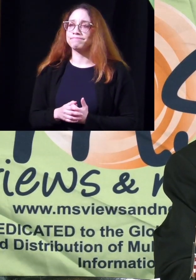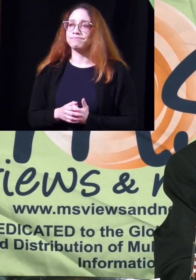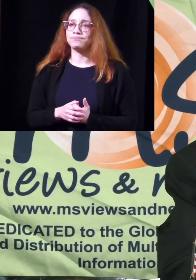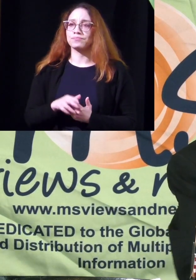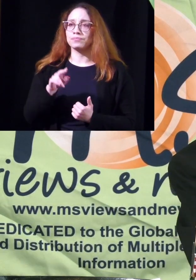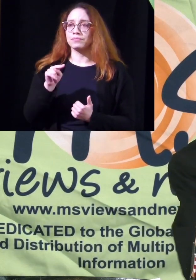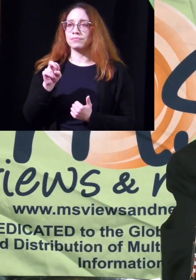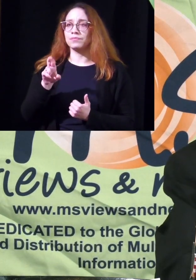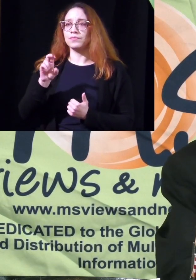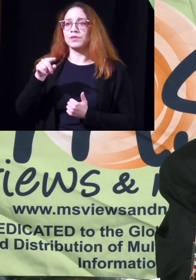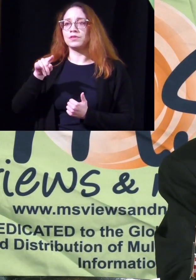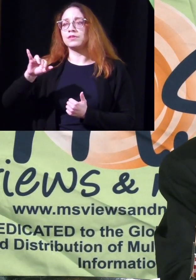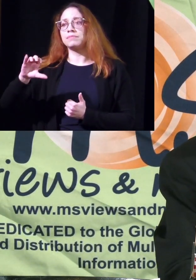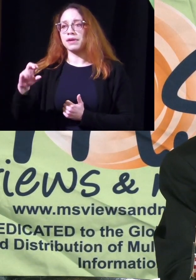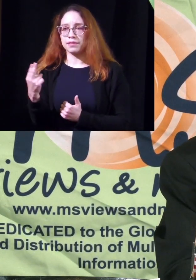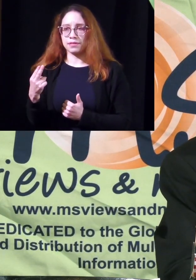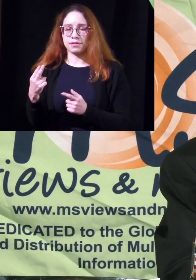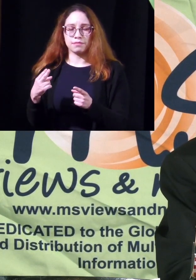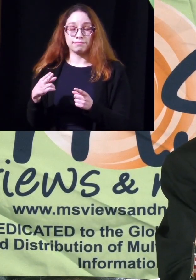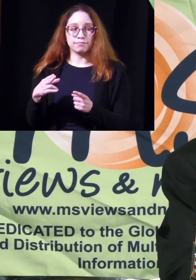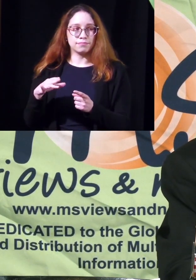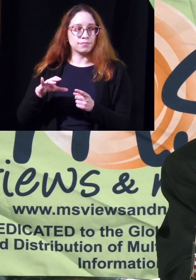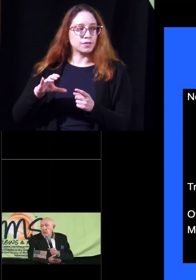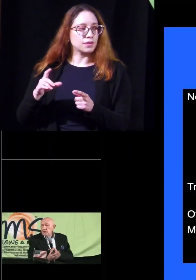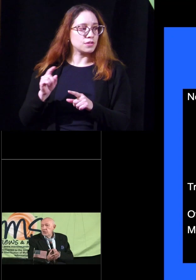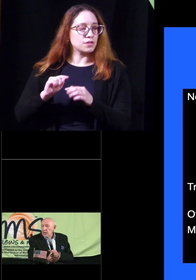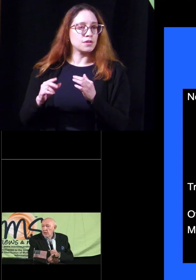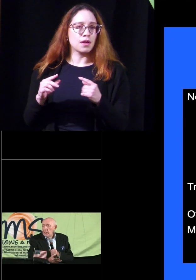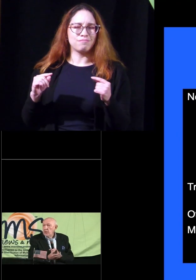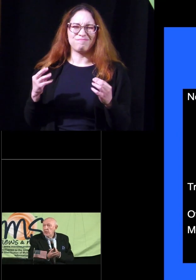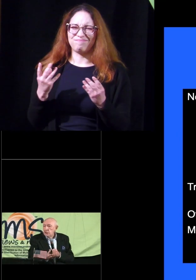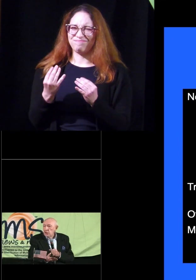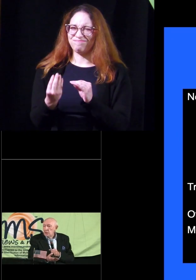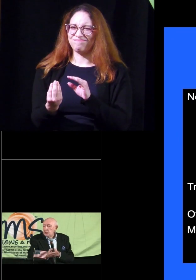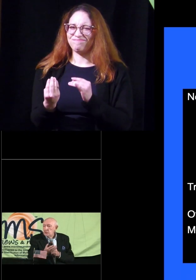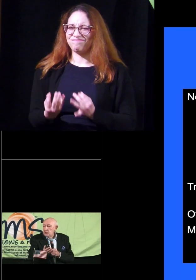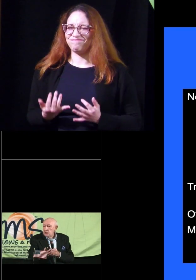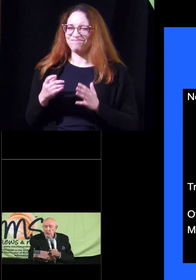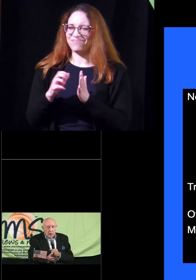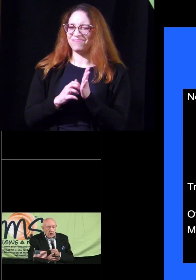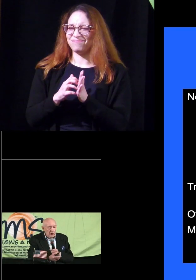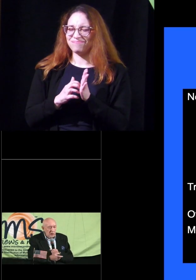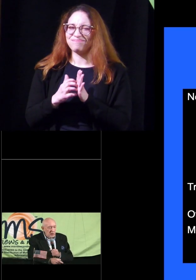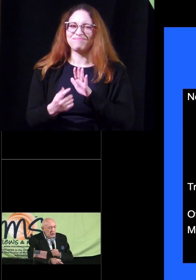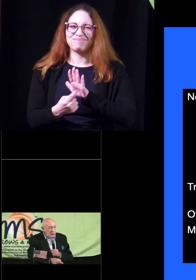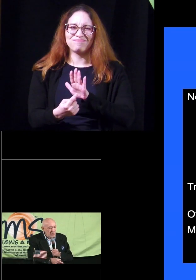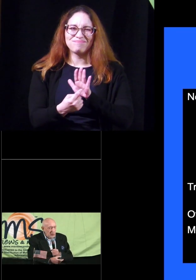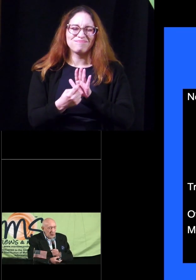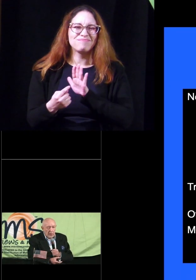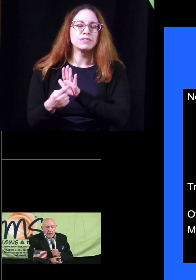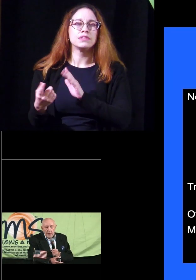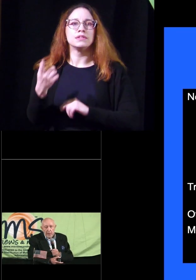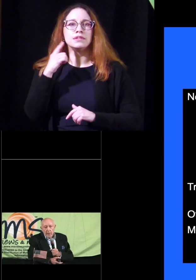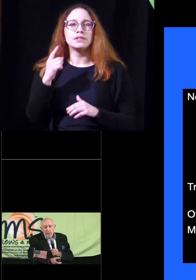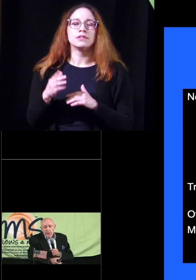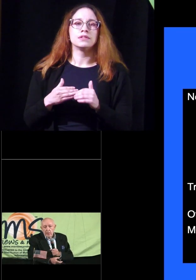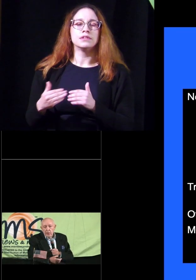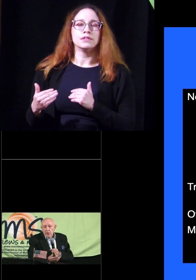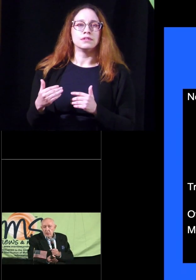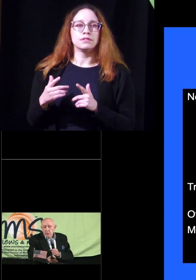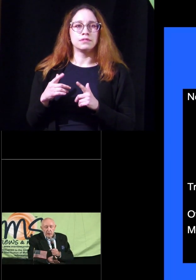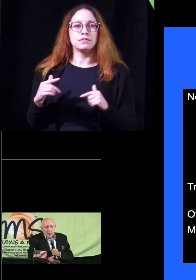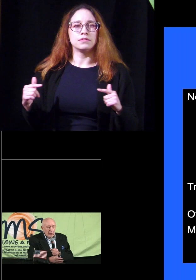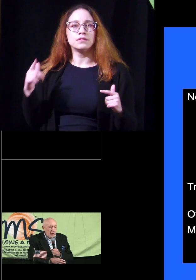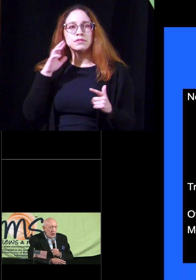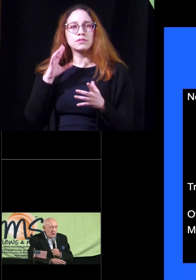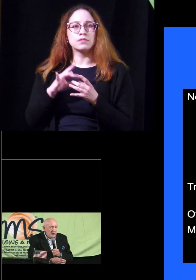neuropathic pain. Okay, here I've listed some of the components. Burning, tingling, itching sensations, cold sensations, etc. It can